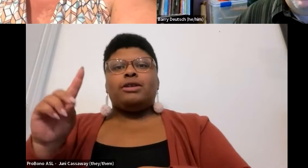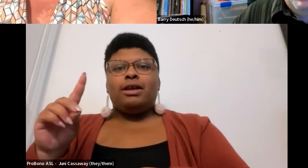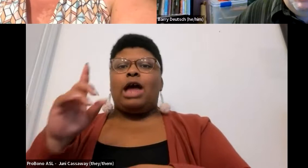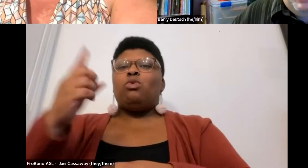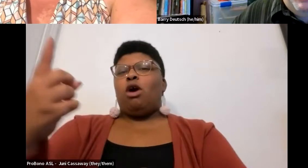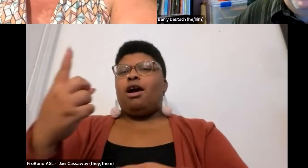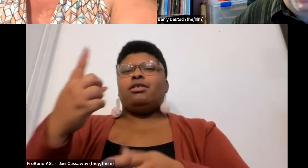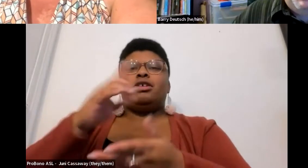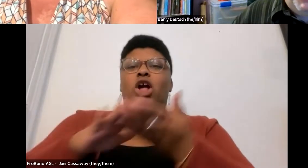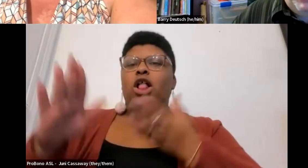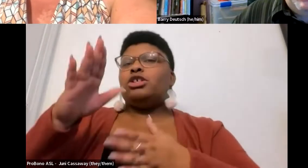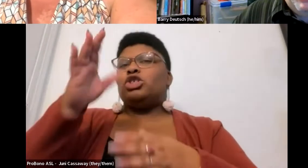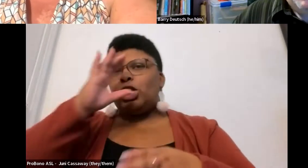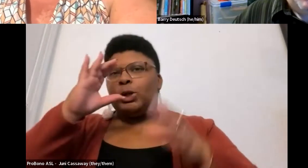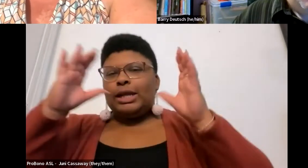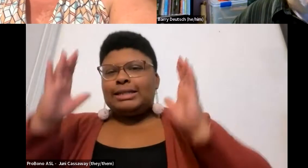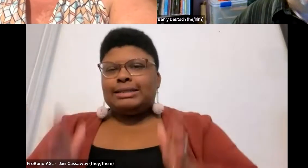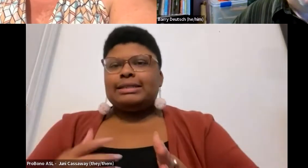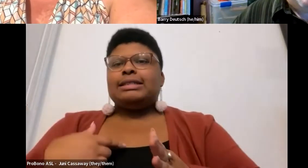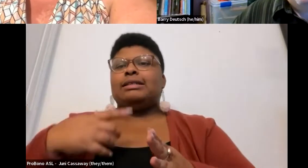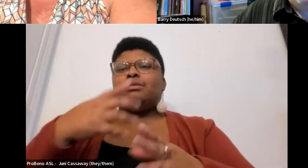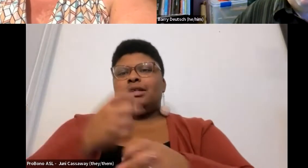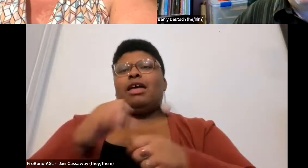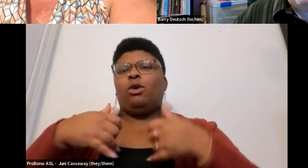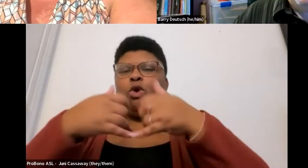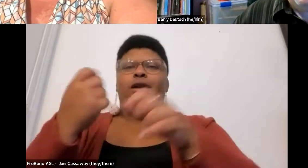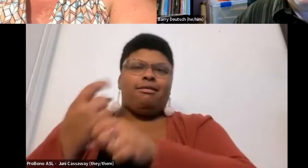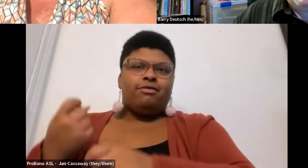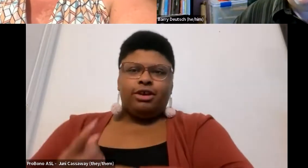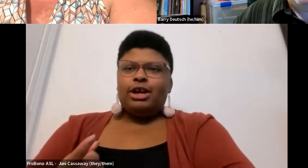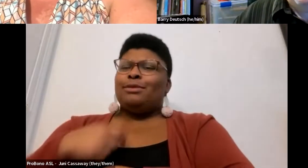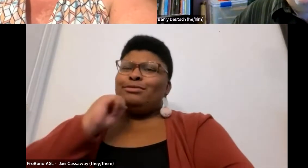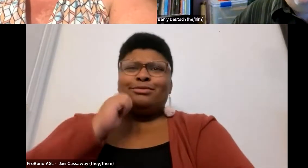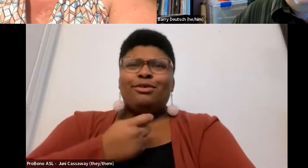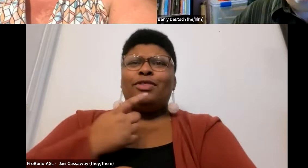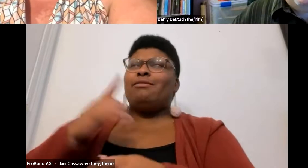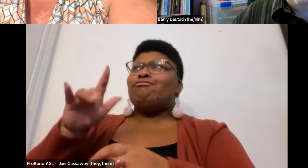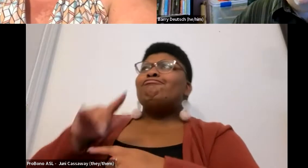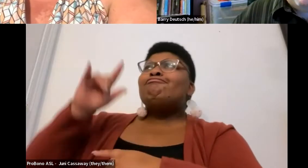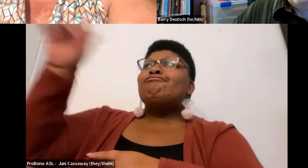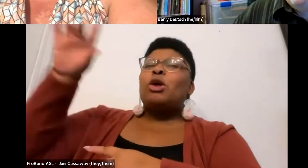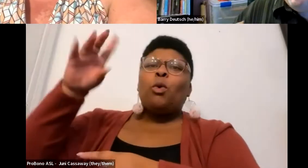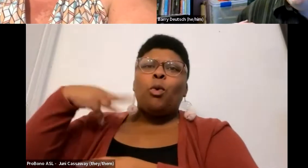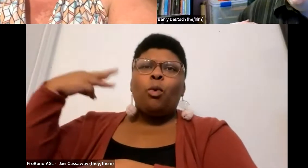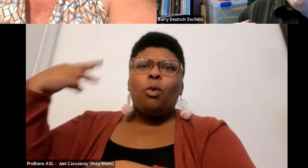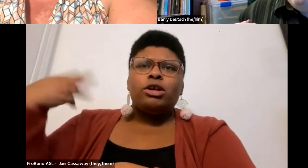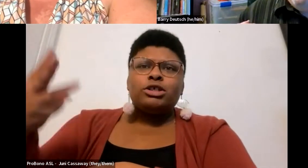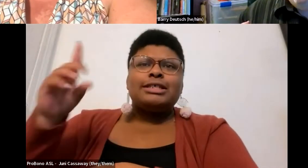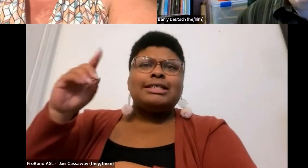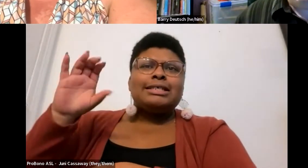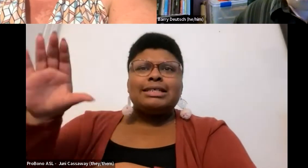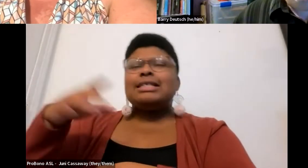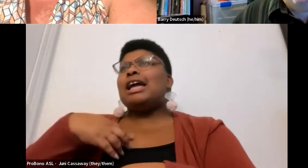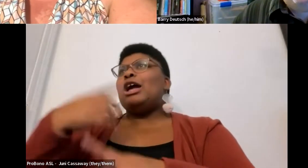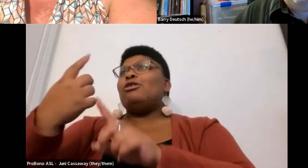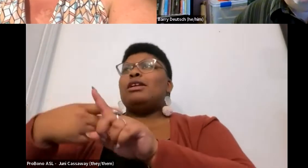award. And it was really neat. They flew me out to Washington, D.C. They rented a tuxedo for